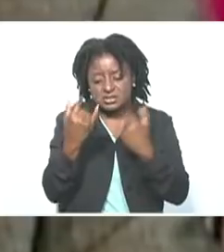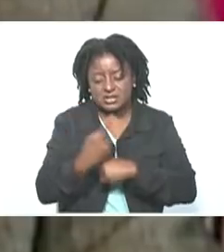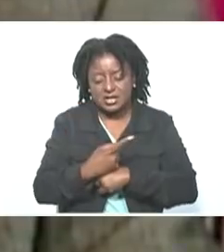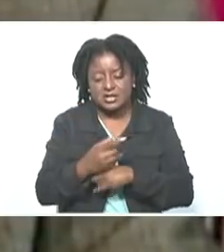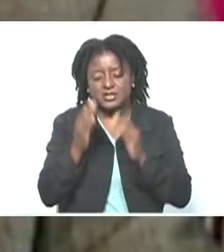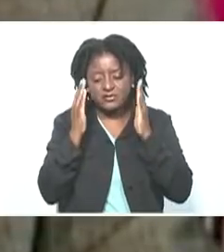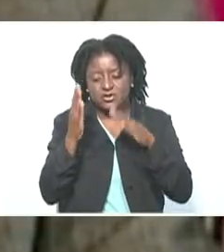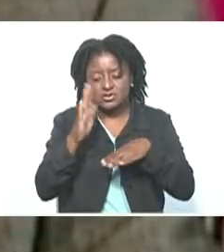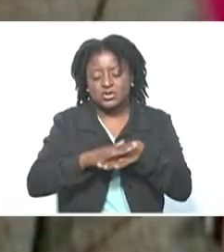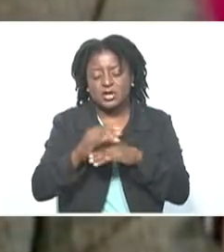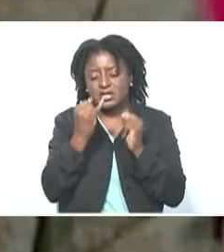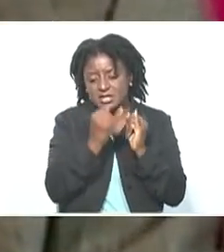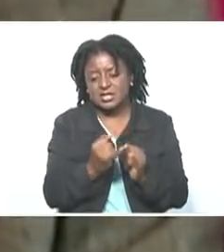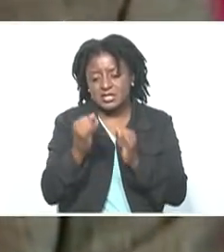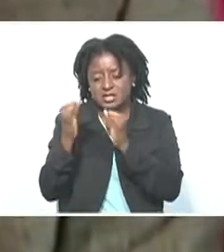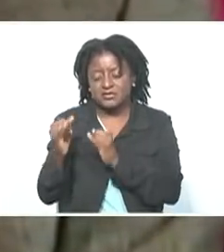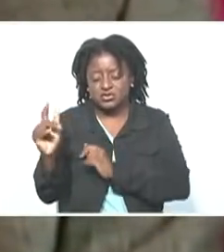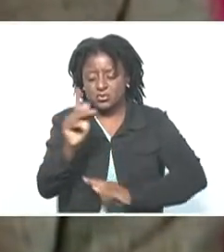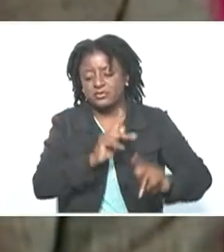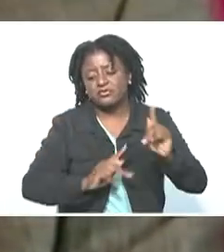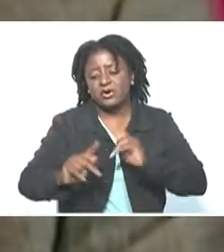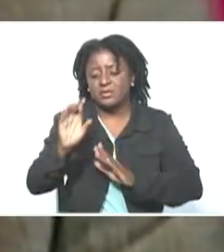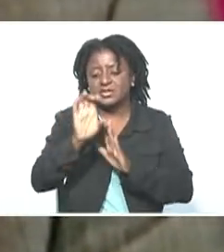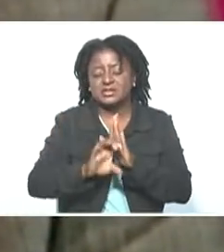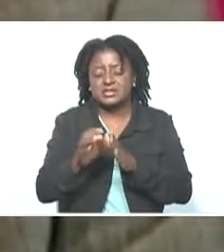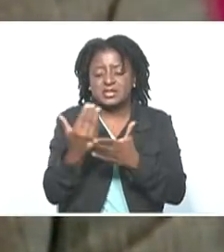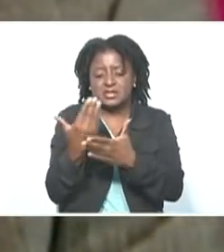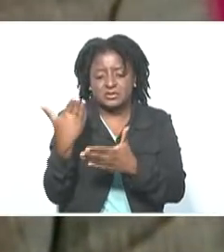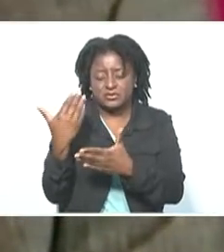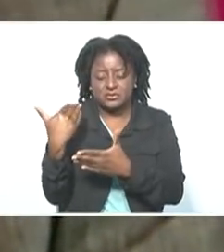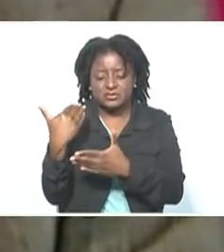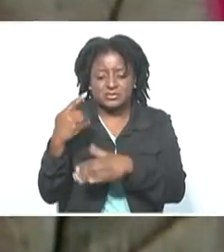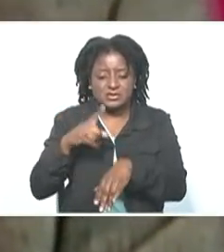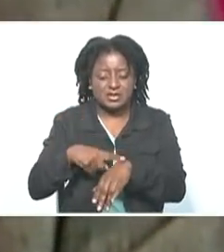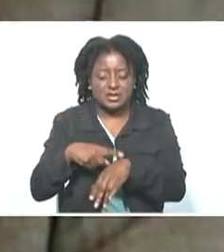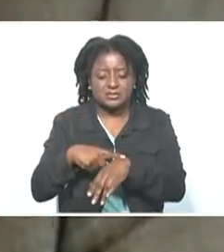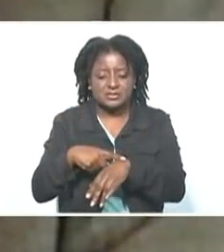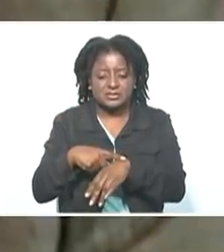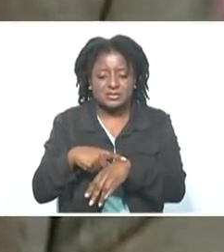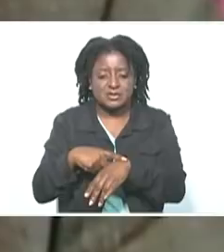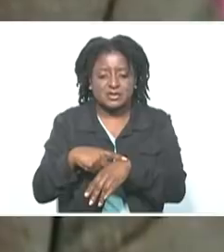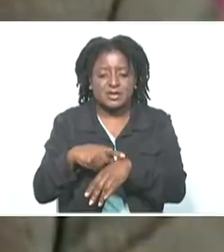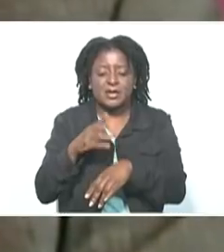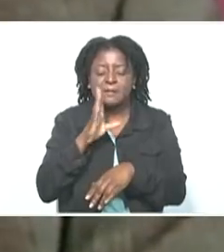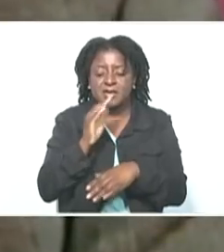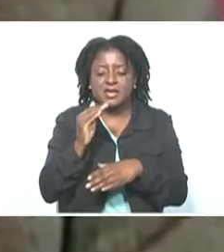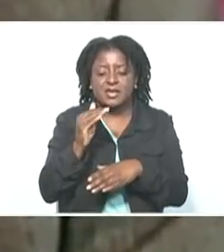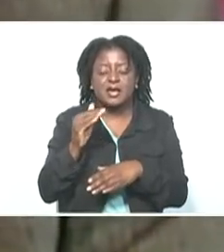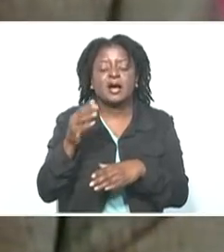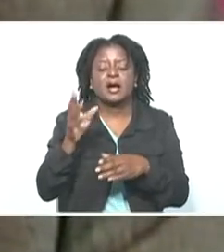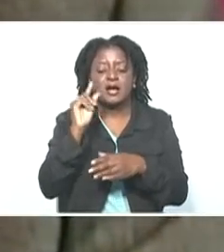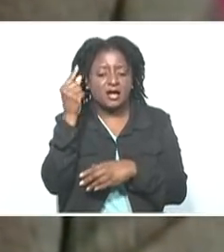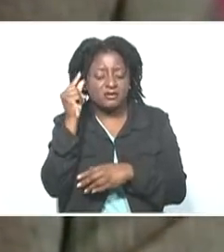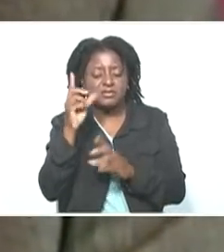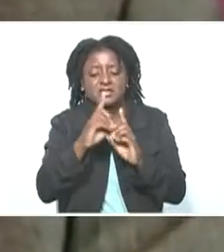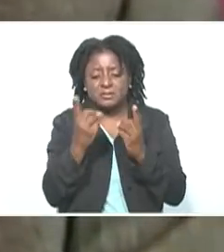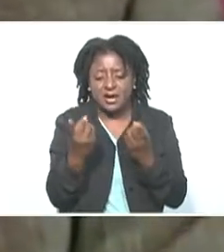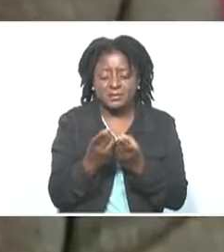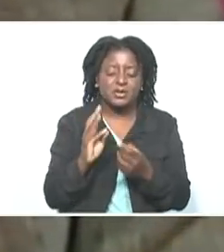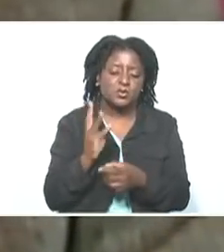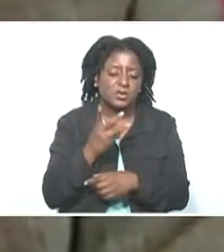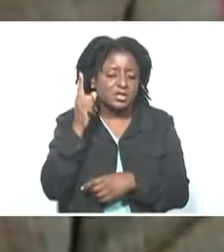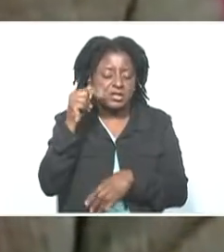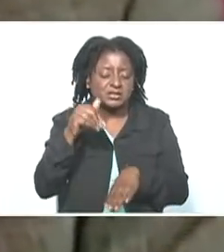individual performance. In the old days, being a government department, we looked